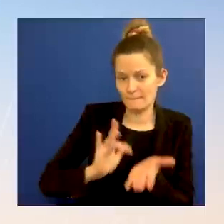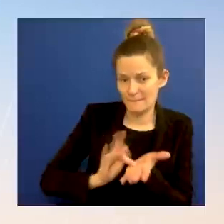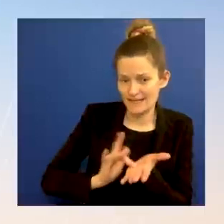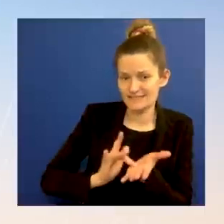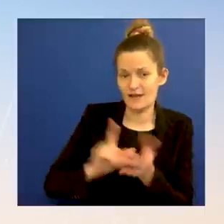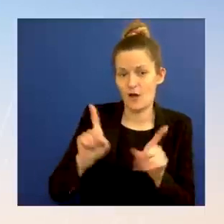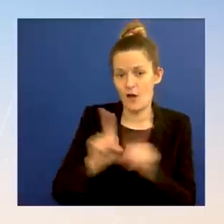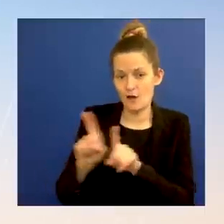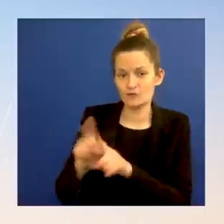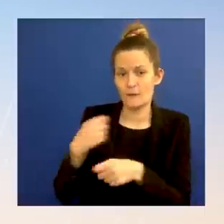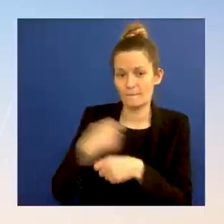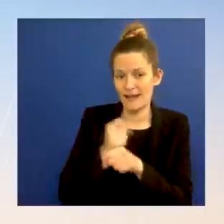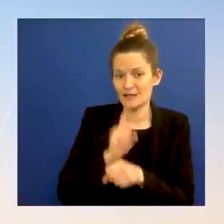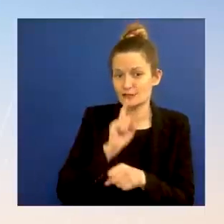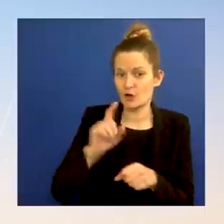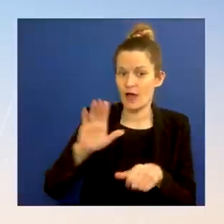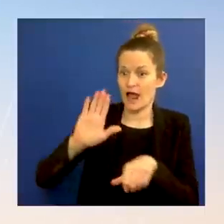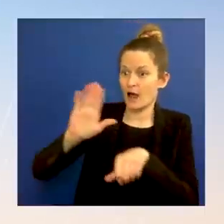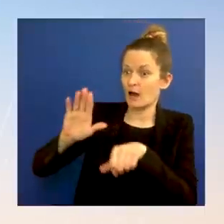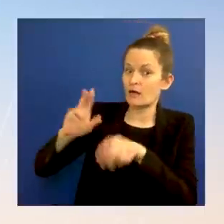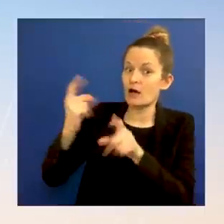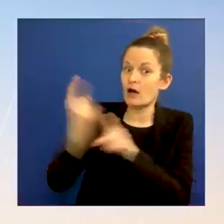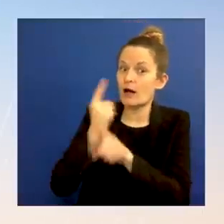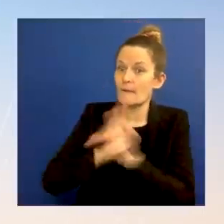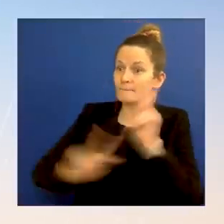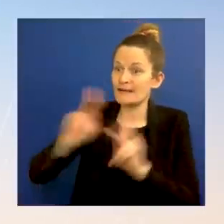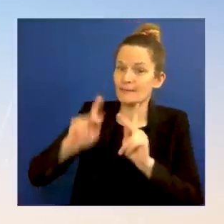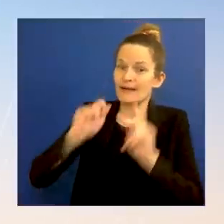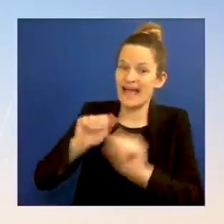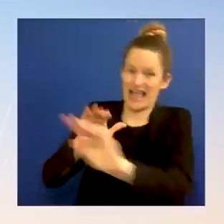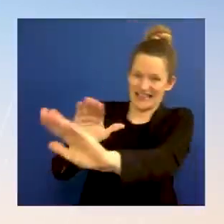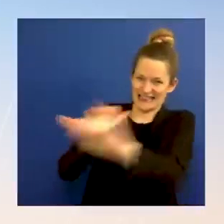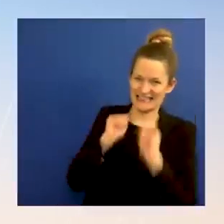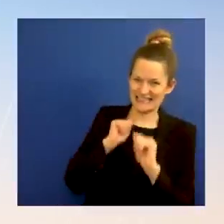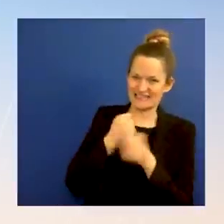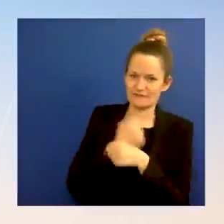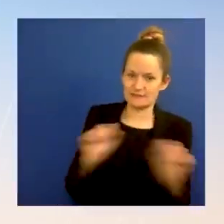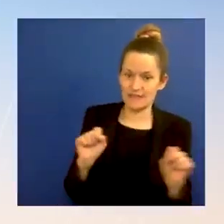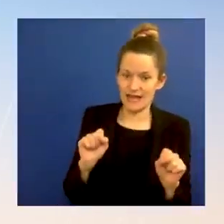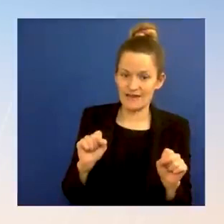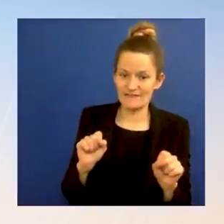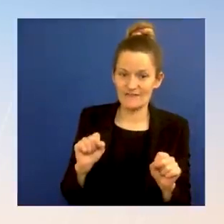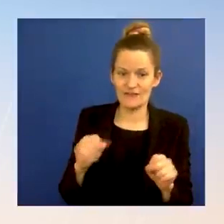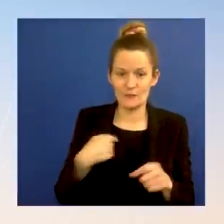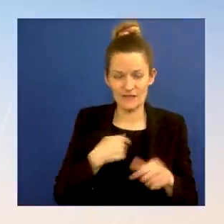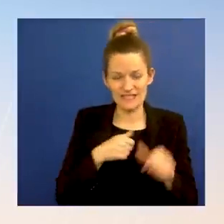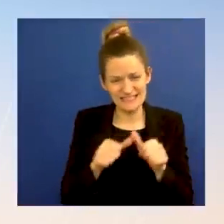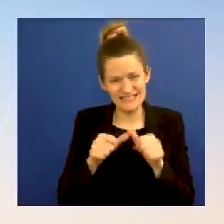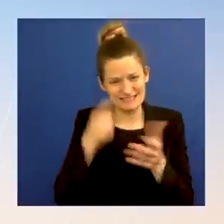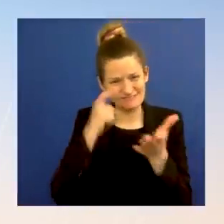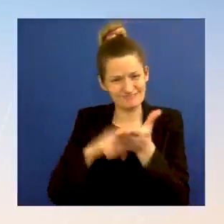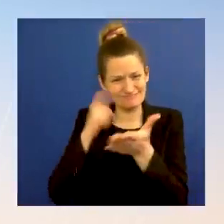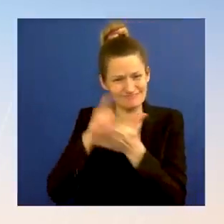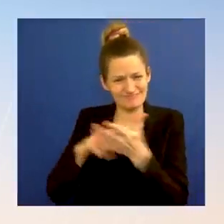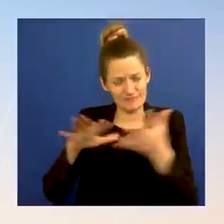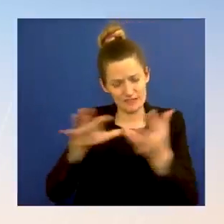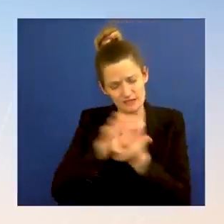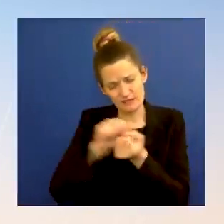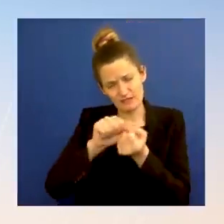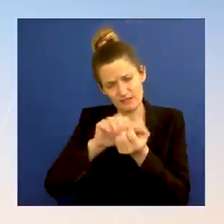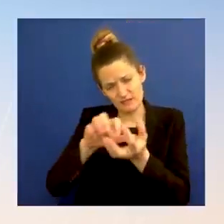seen and continue to see devastating attacks on cities and infrastructure, including schools, hospitals, and houses that